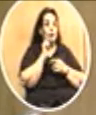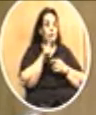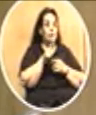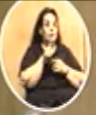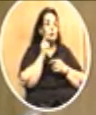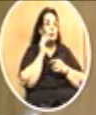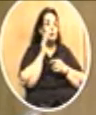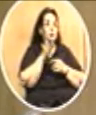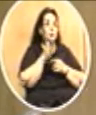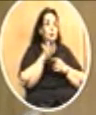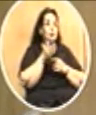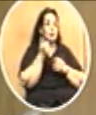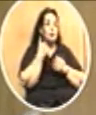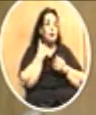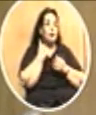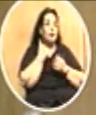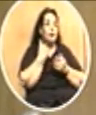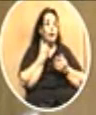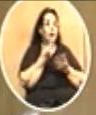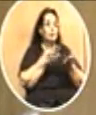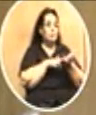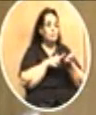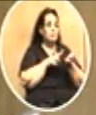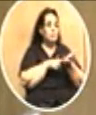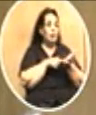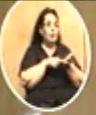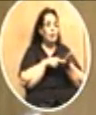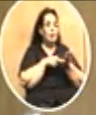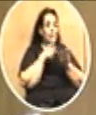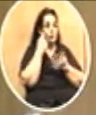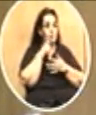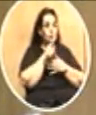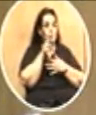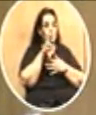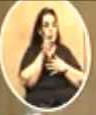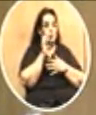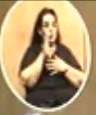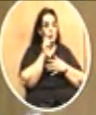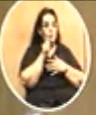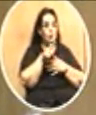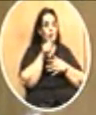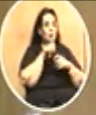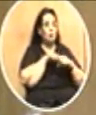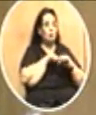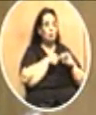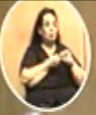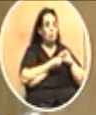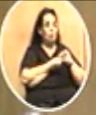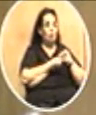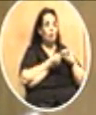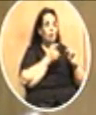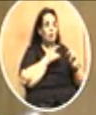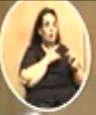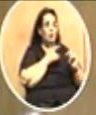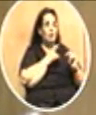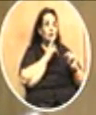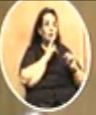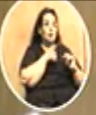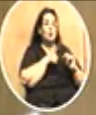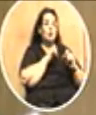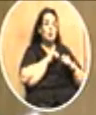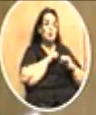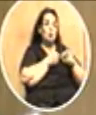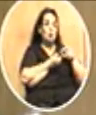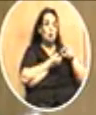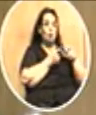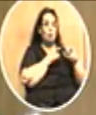be a petition drive for a recall election. You broke my heart back then. Sincerely, you broke my